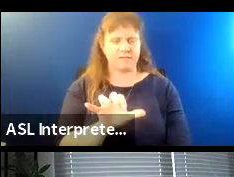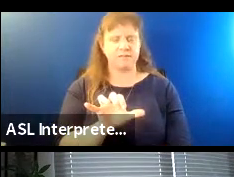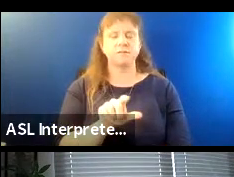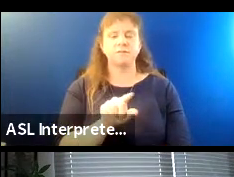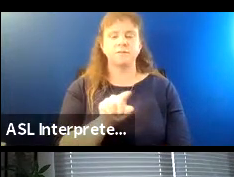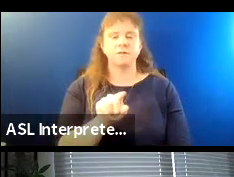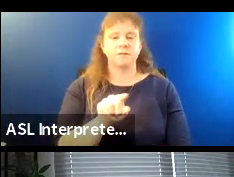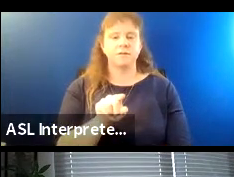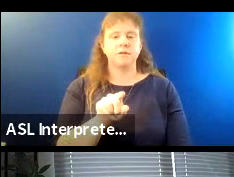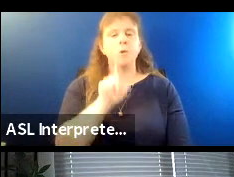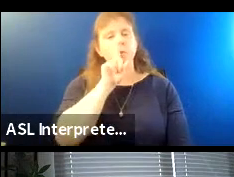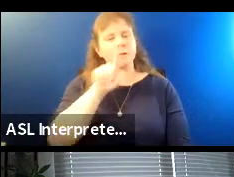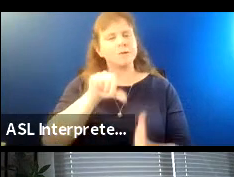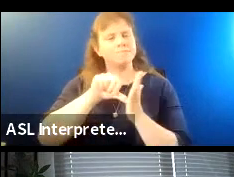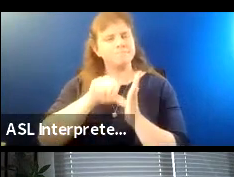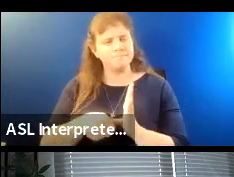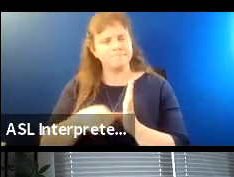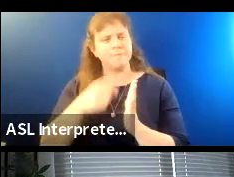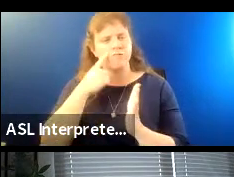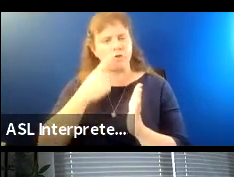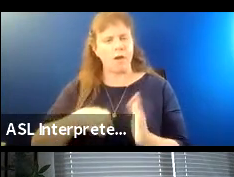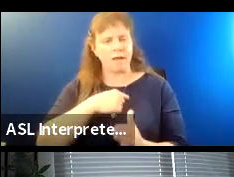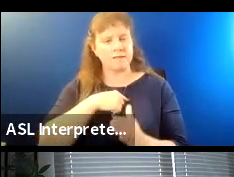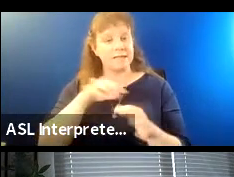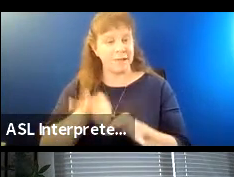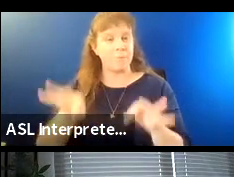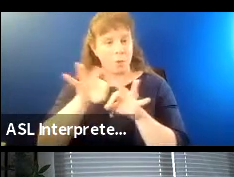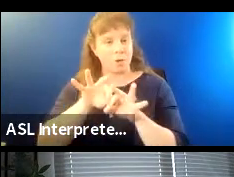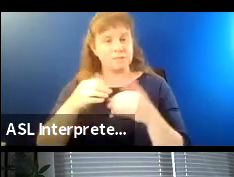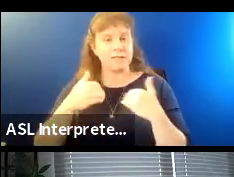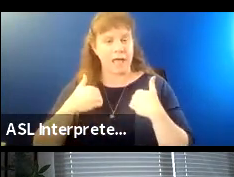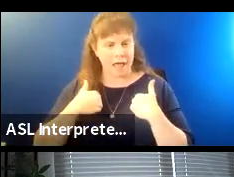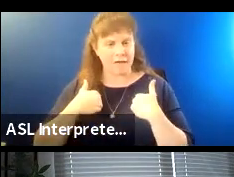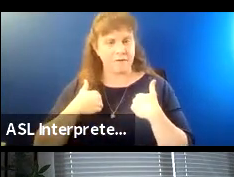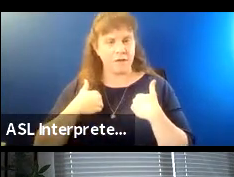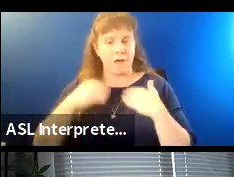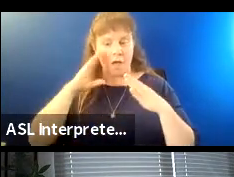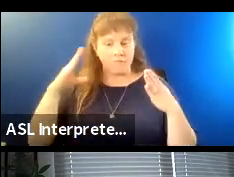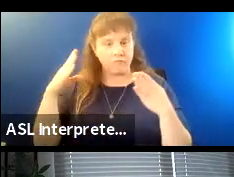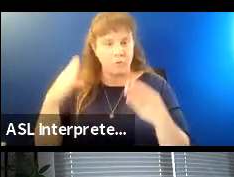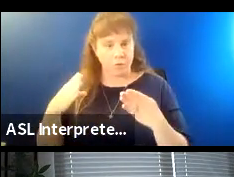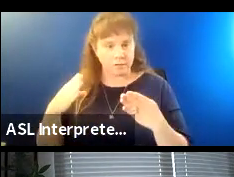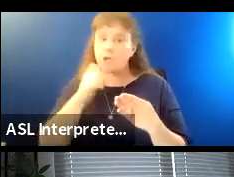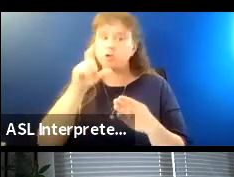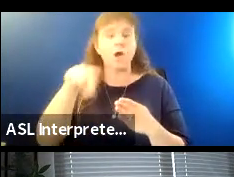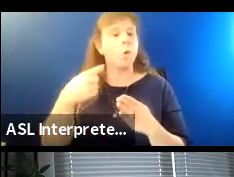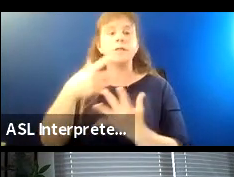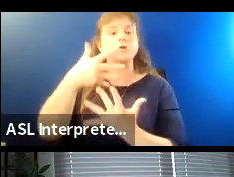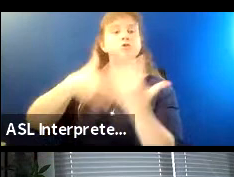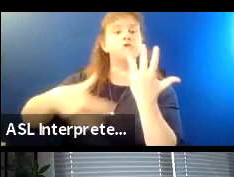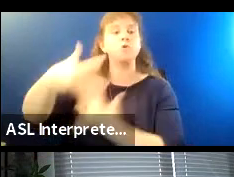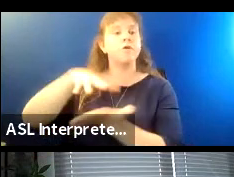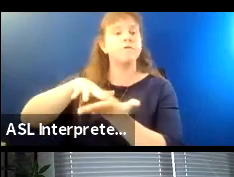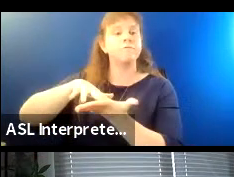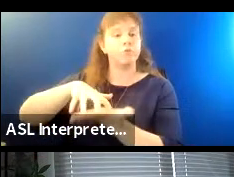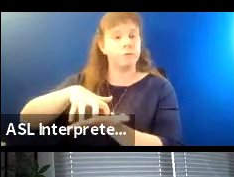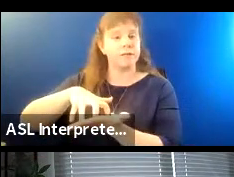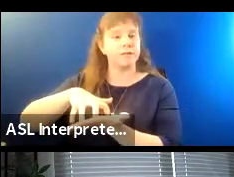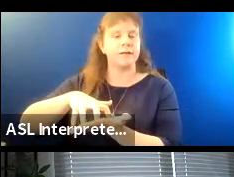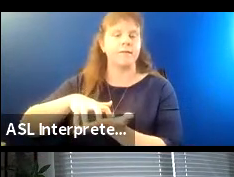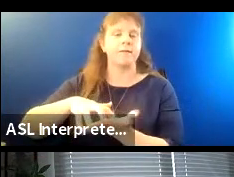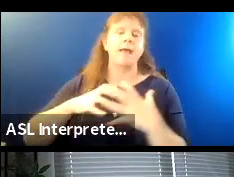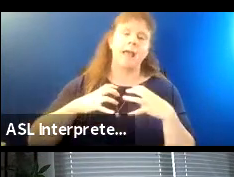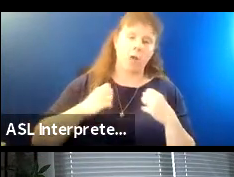did underline for us the importance of, and that an explicit focus is not just on social vulnerability, like something like the Healthy Places Index,